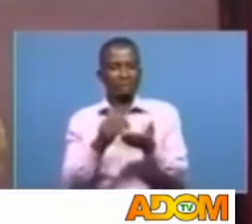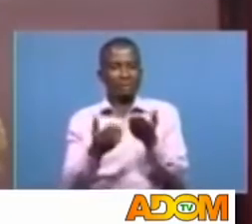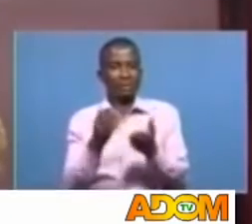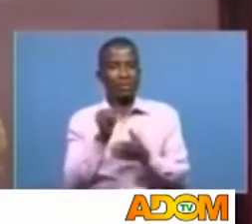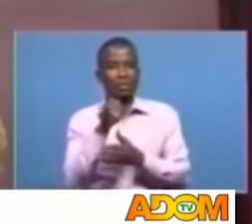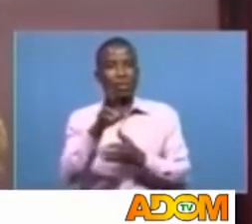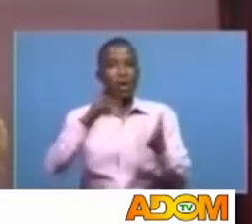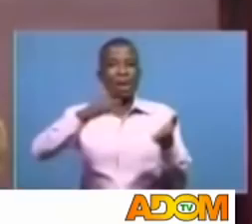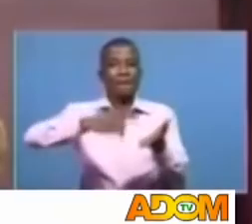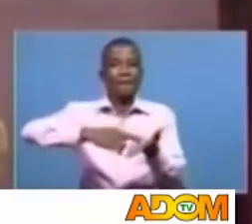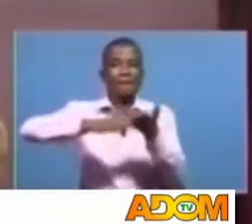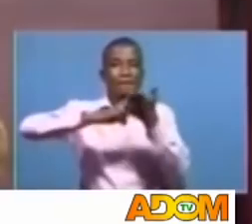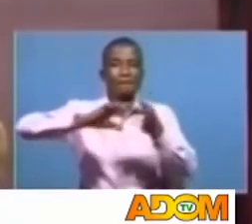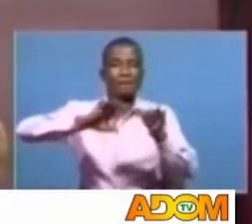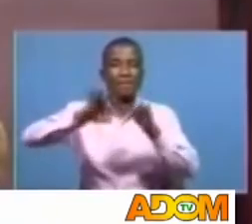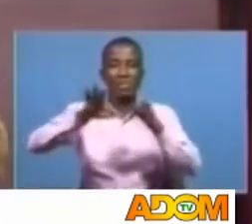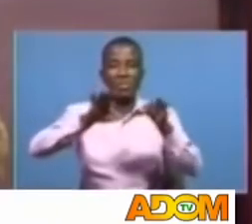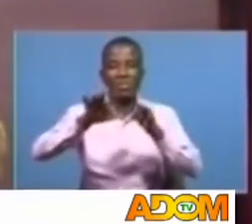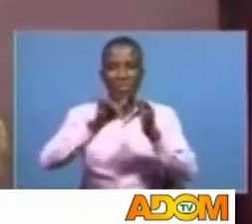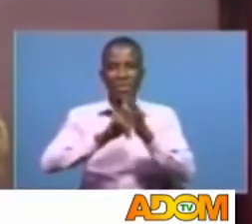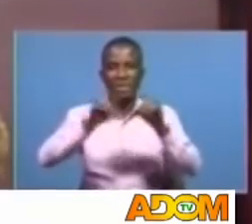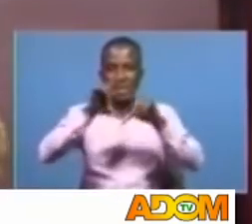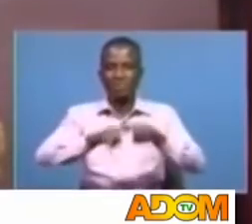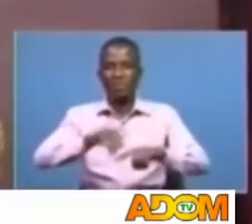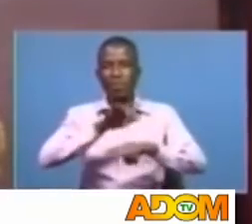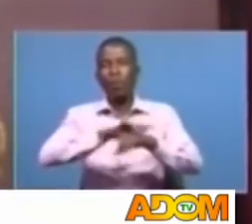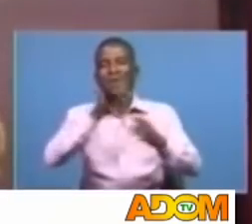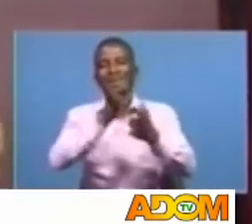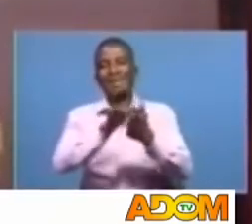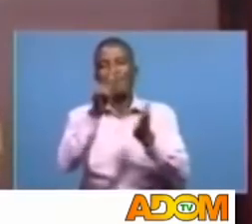a representation that they relied upon